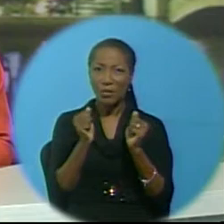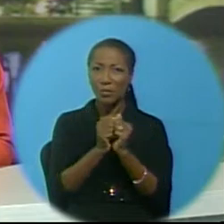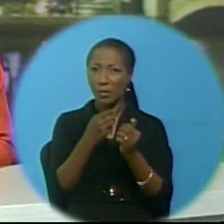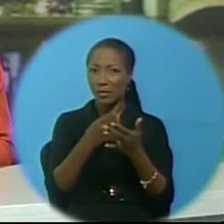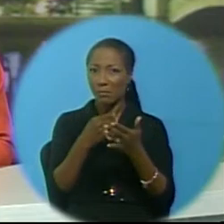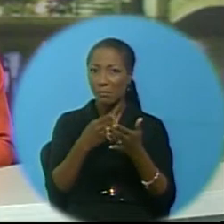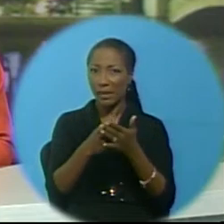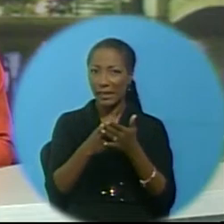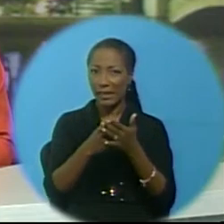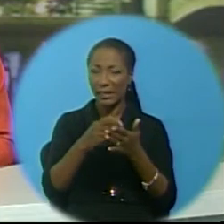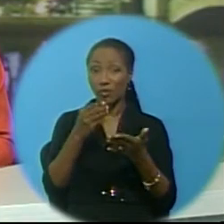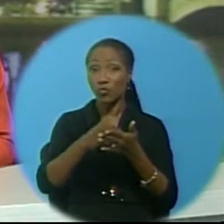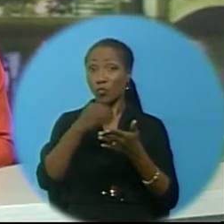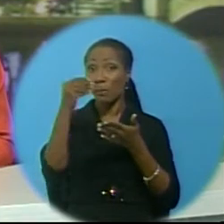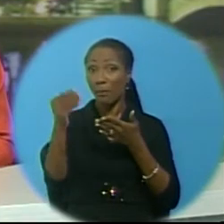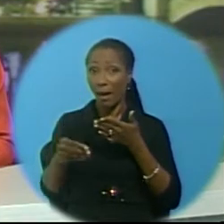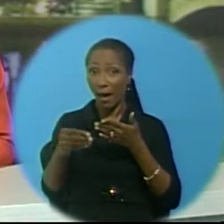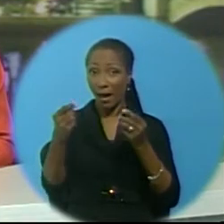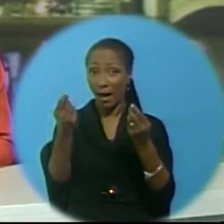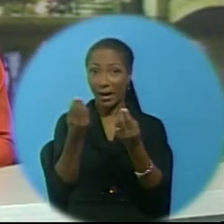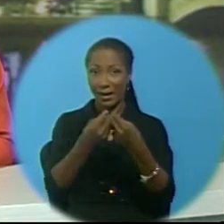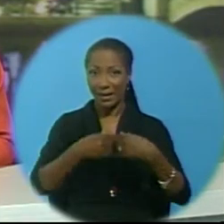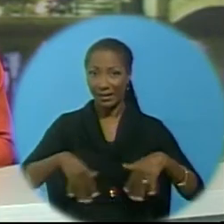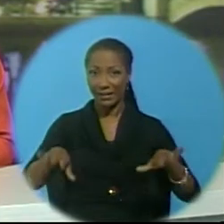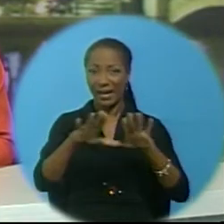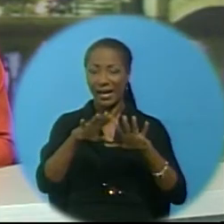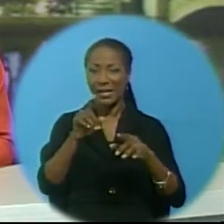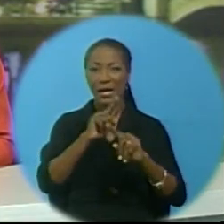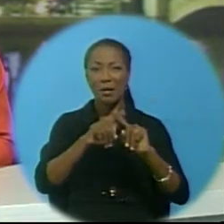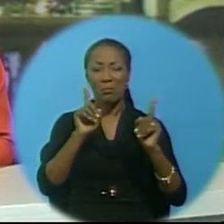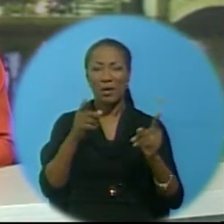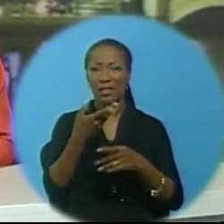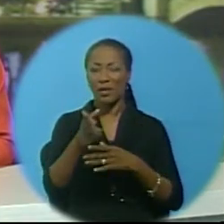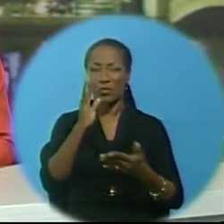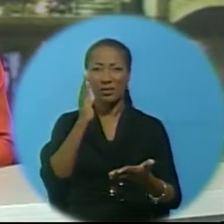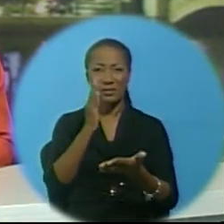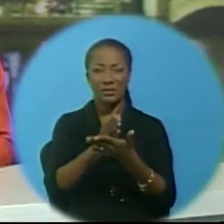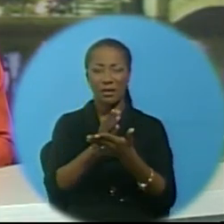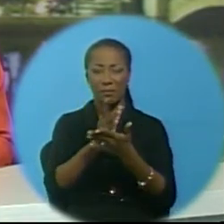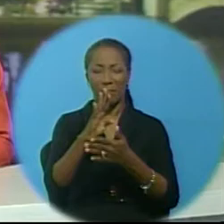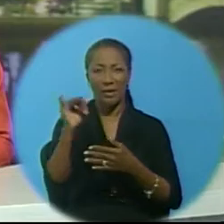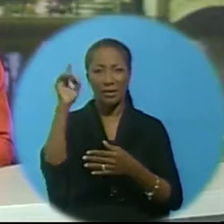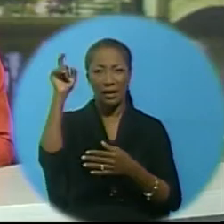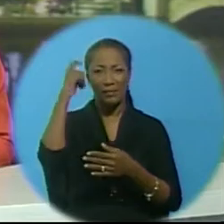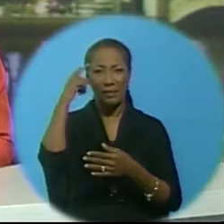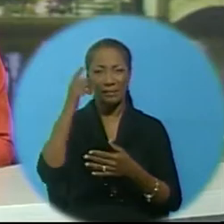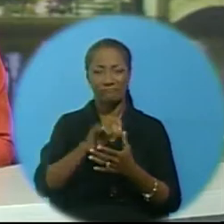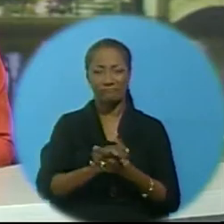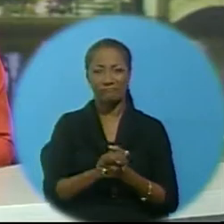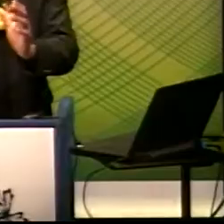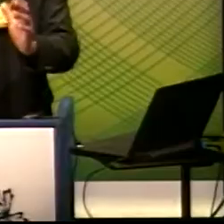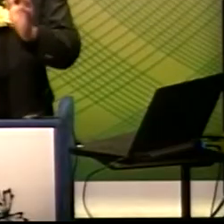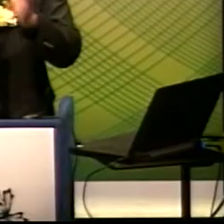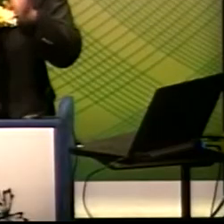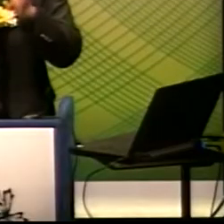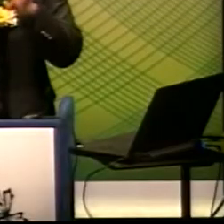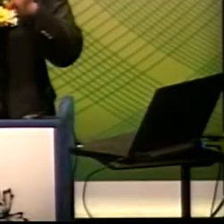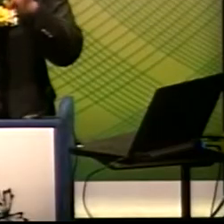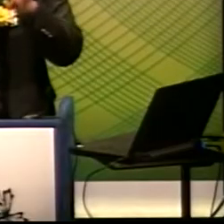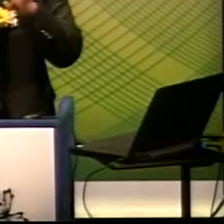the system. But he says they were prevented from doing so by the government of the day. Over